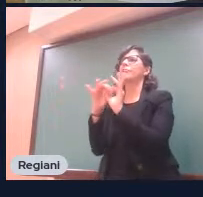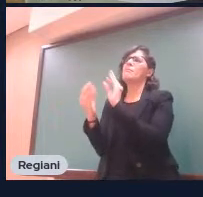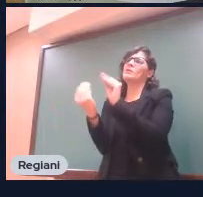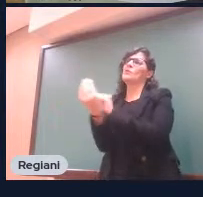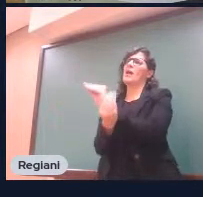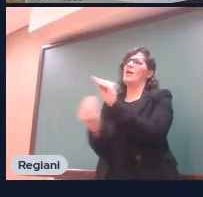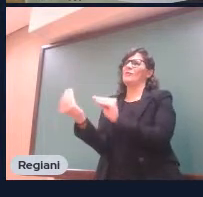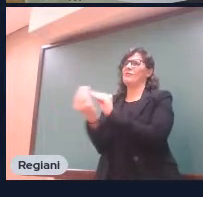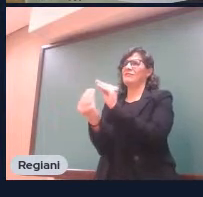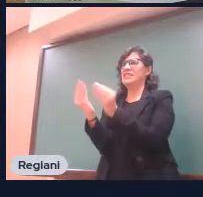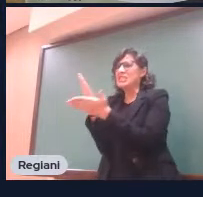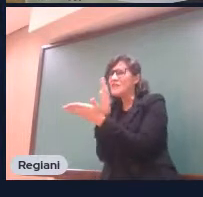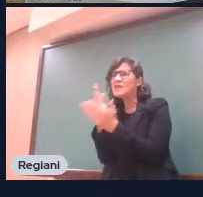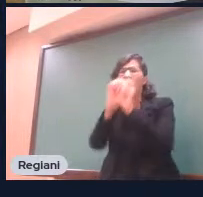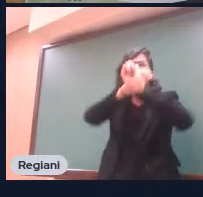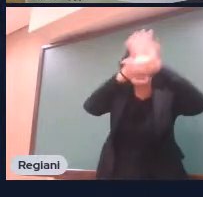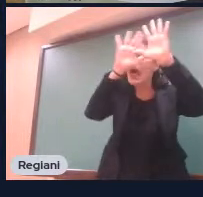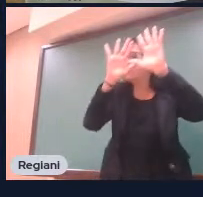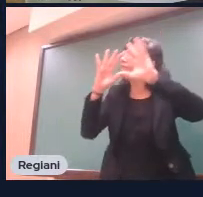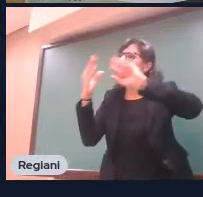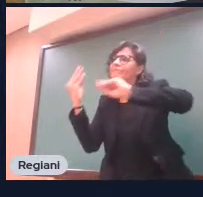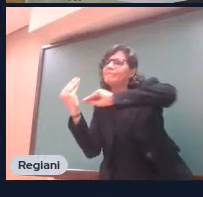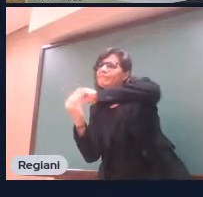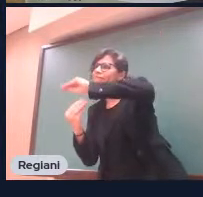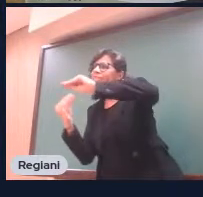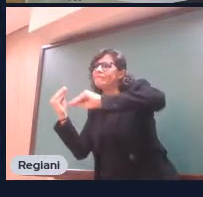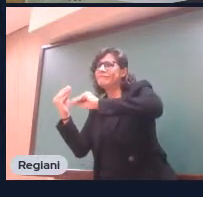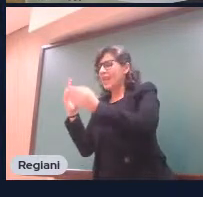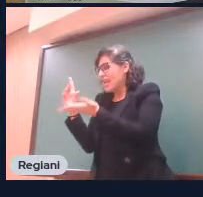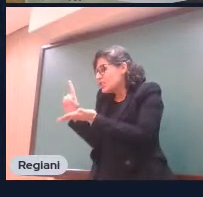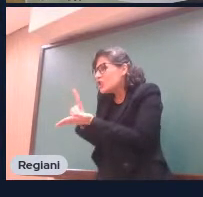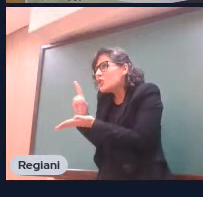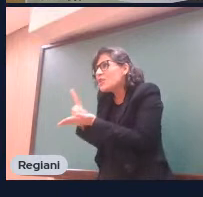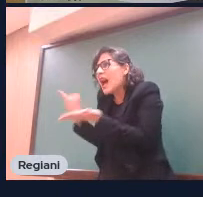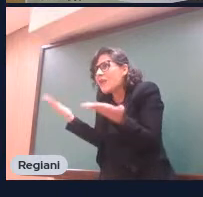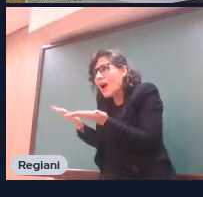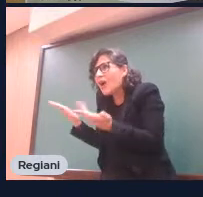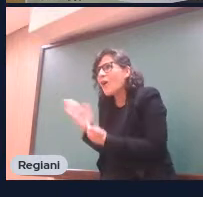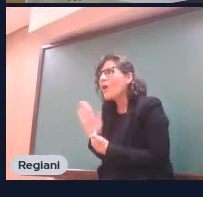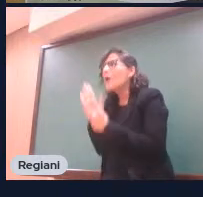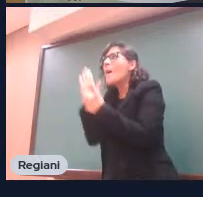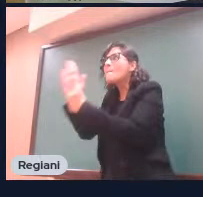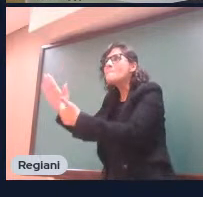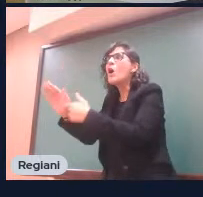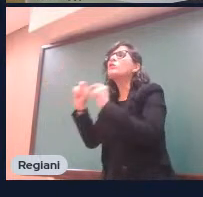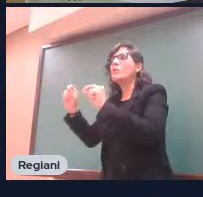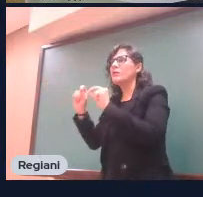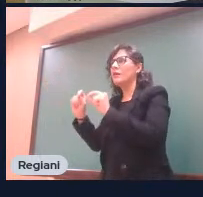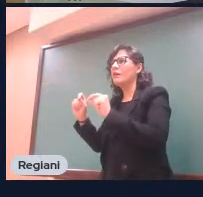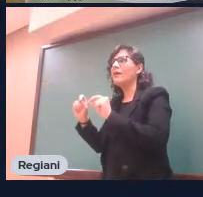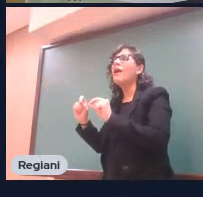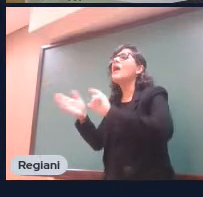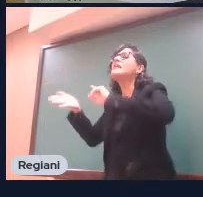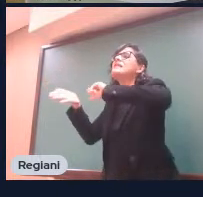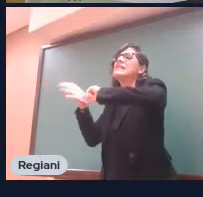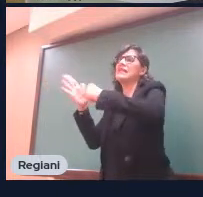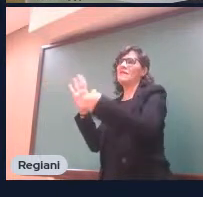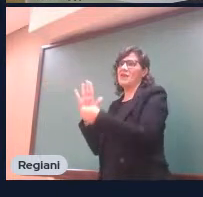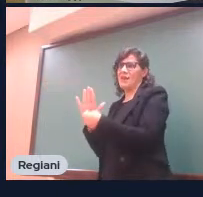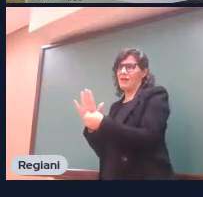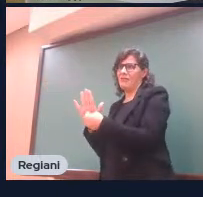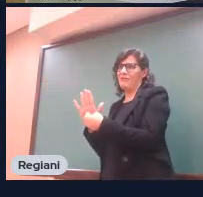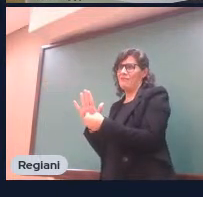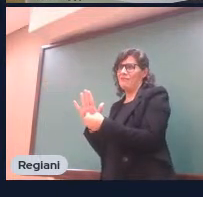in bold. All but a few of the existing dictionaries show an undue insistence on meaning. But we